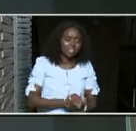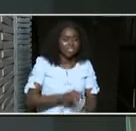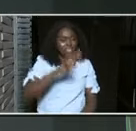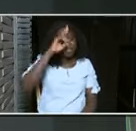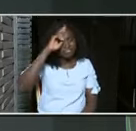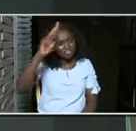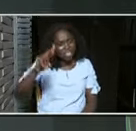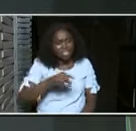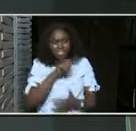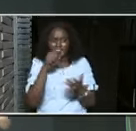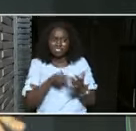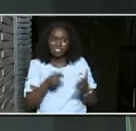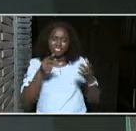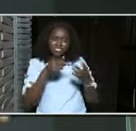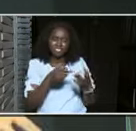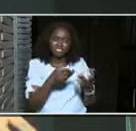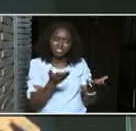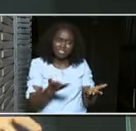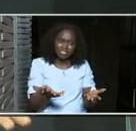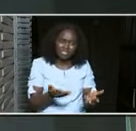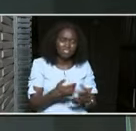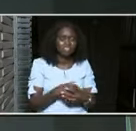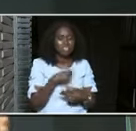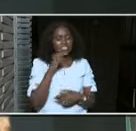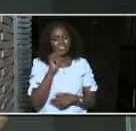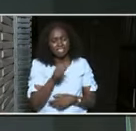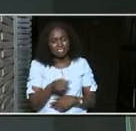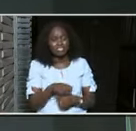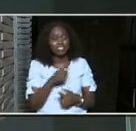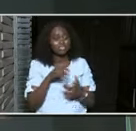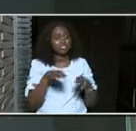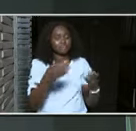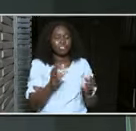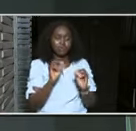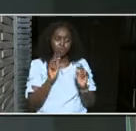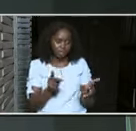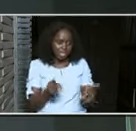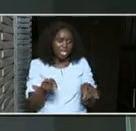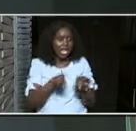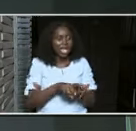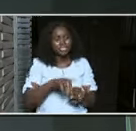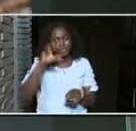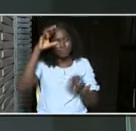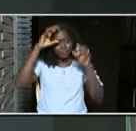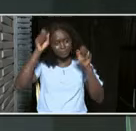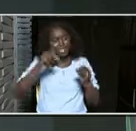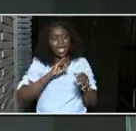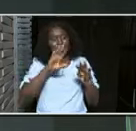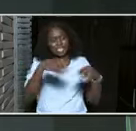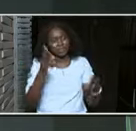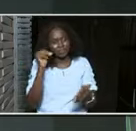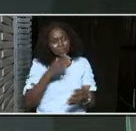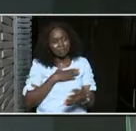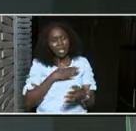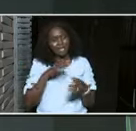this place has these issues. You want me to? He said, yes, give me a replacement. He insisted. I said, okay, As a president, I have to give you, I give him my